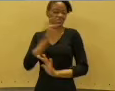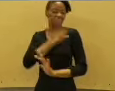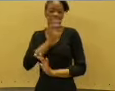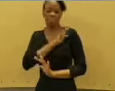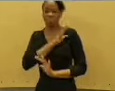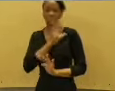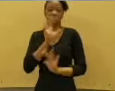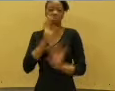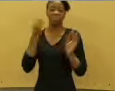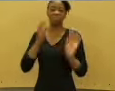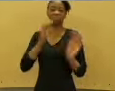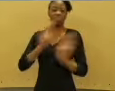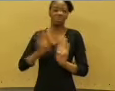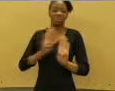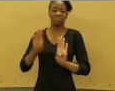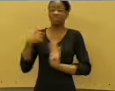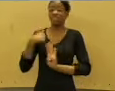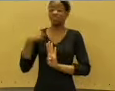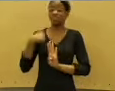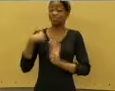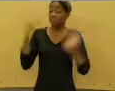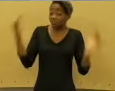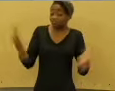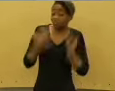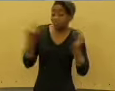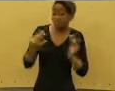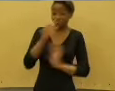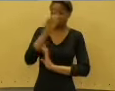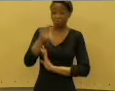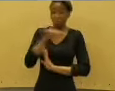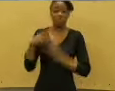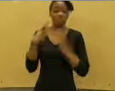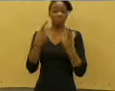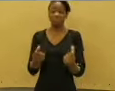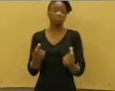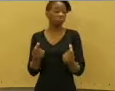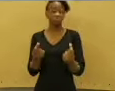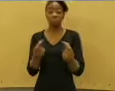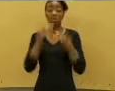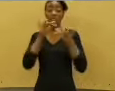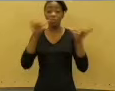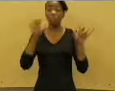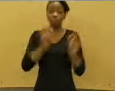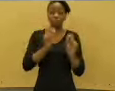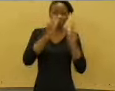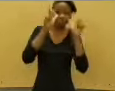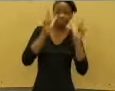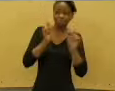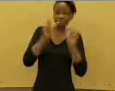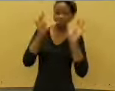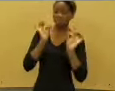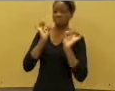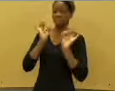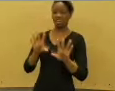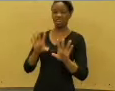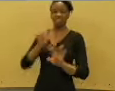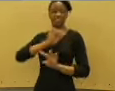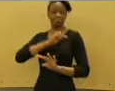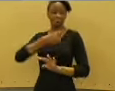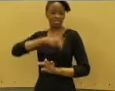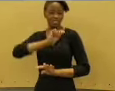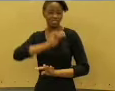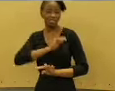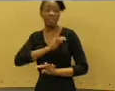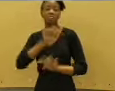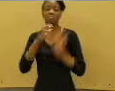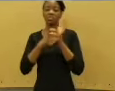not promoting someone to go do terrible things, but when I'm trying to make people realize how ridiculous homophobia and transphobia is, I give